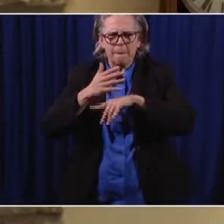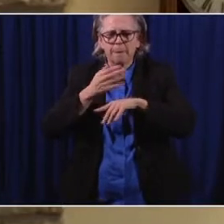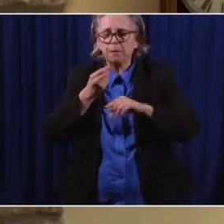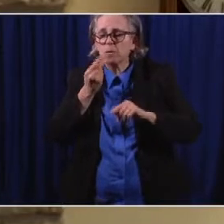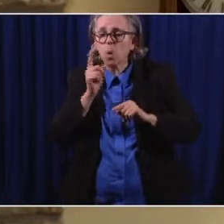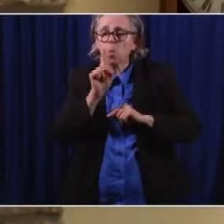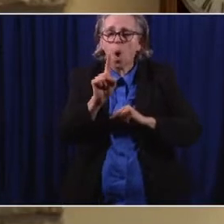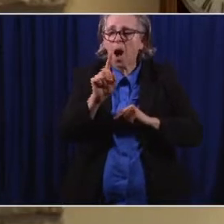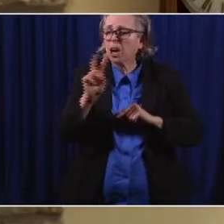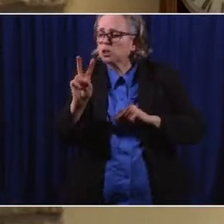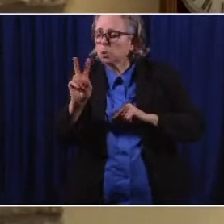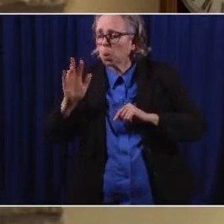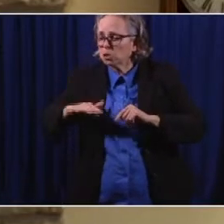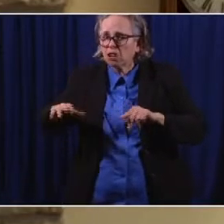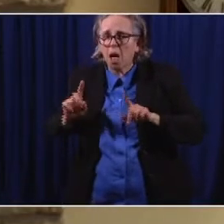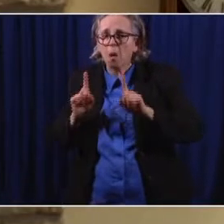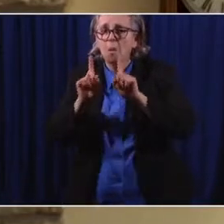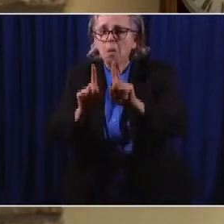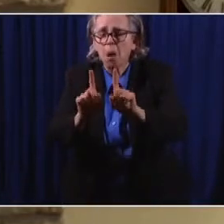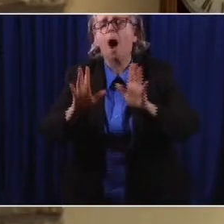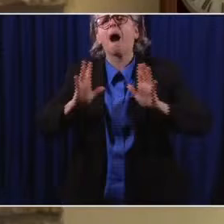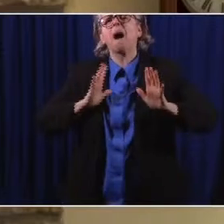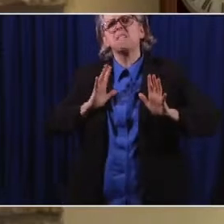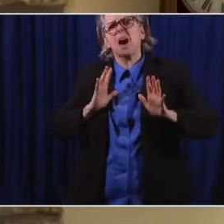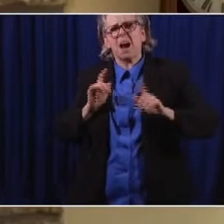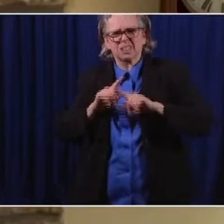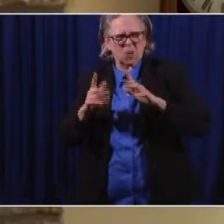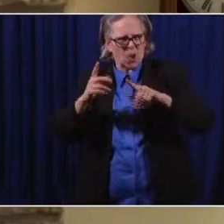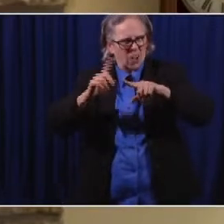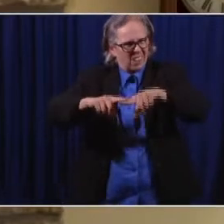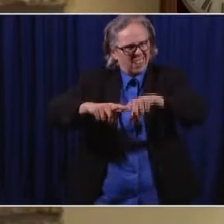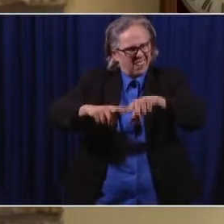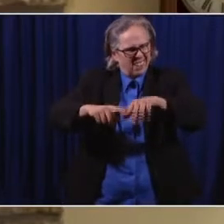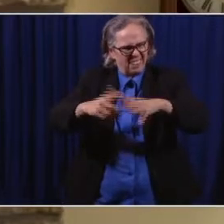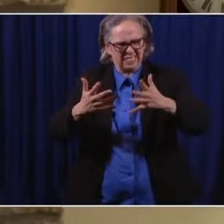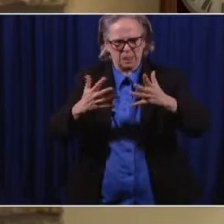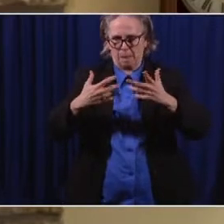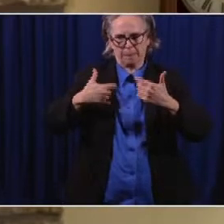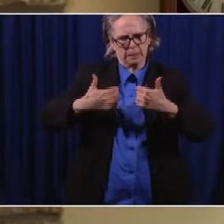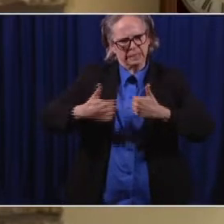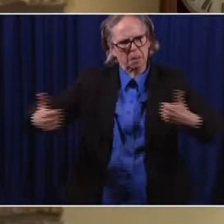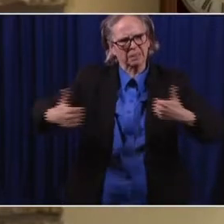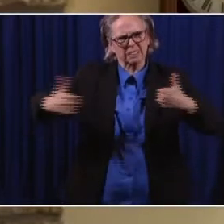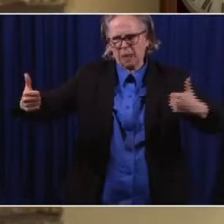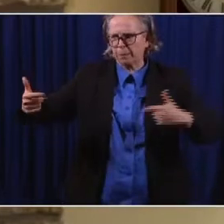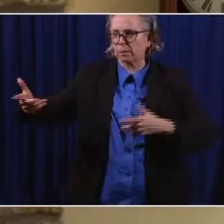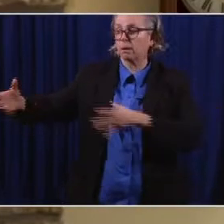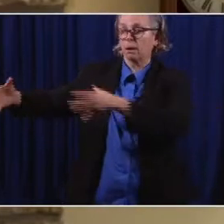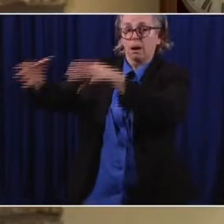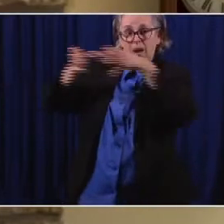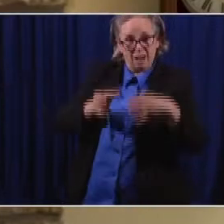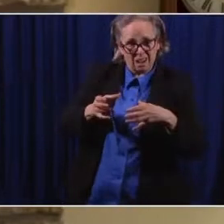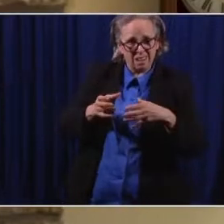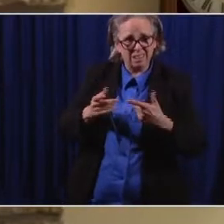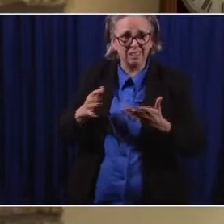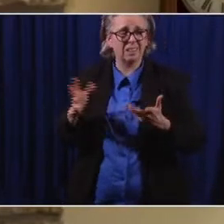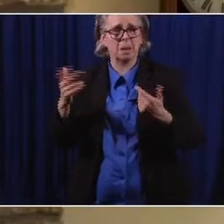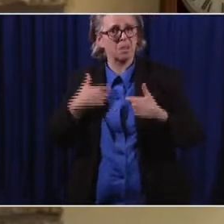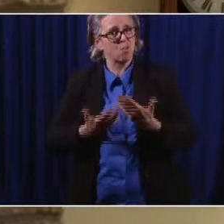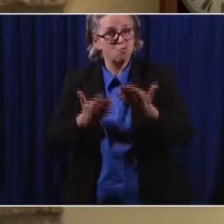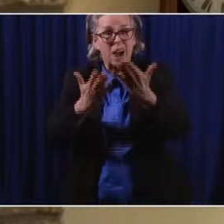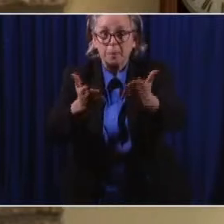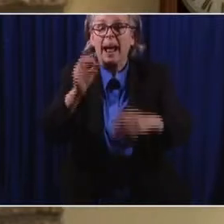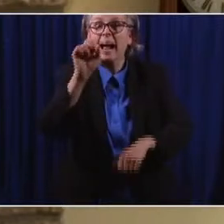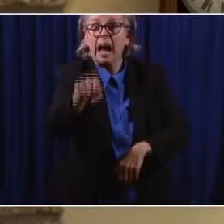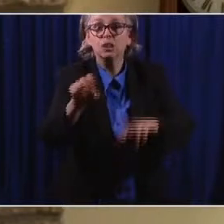want to see. So I think, spreading the kids out. And I'm not recommending that people do it or don't do it. I just